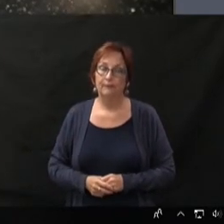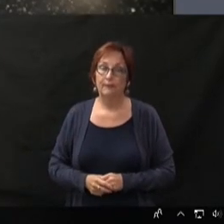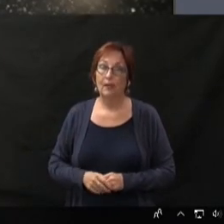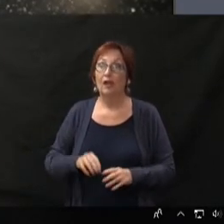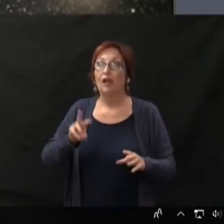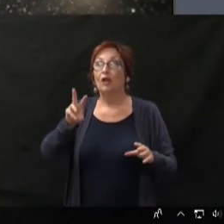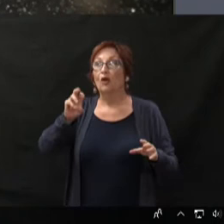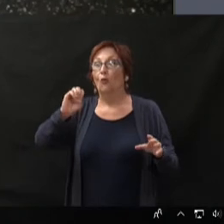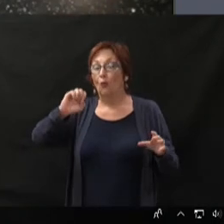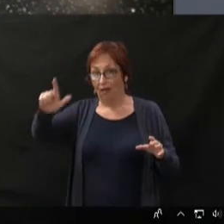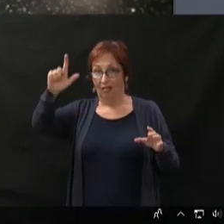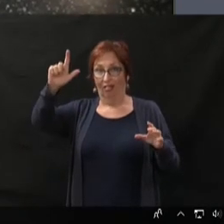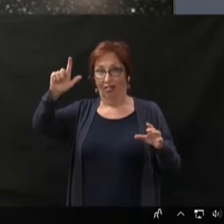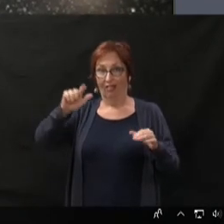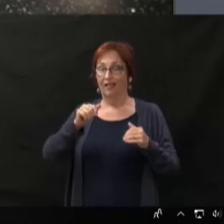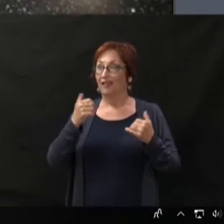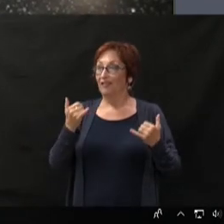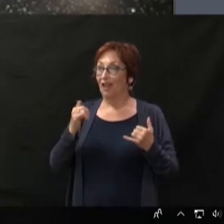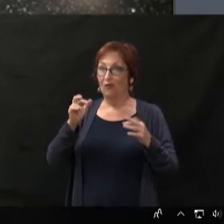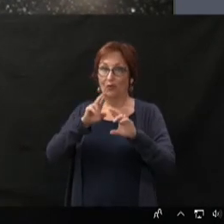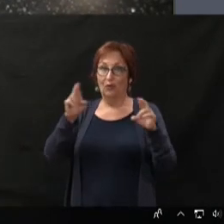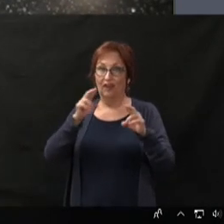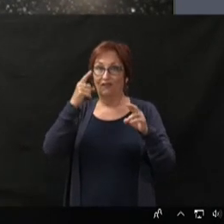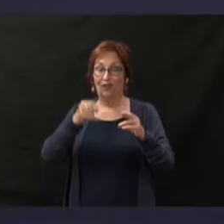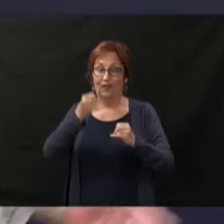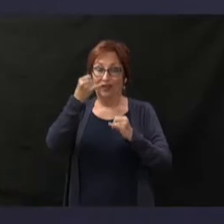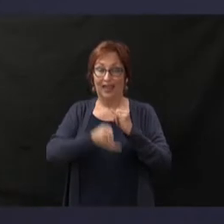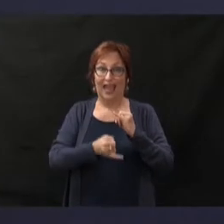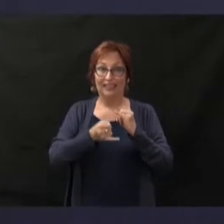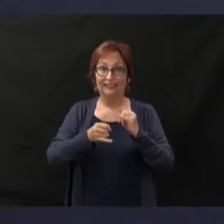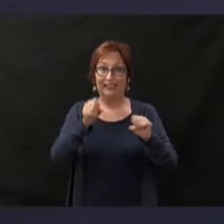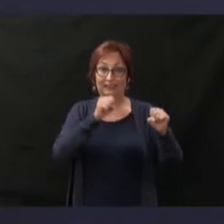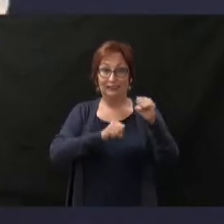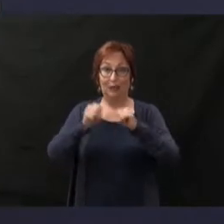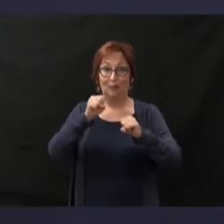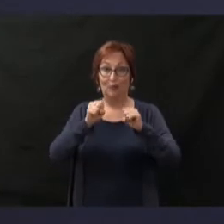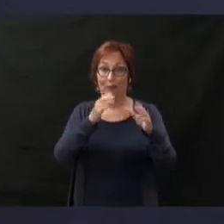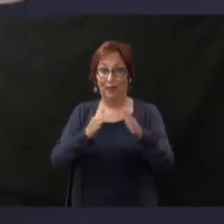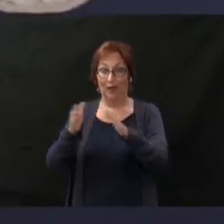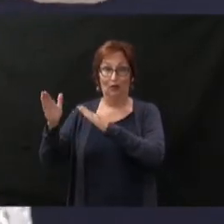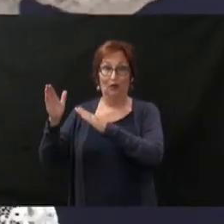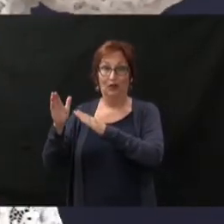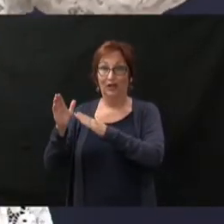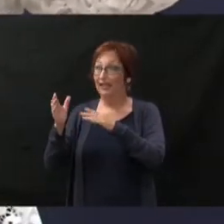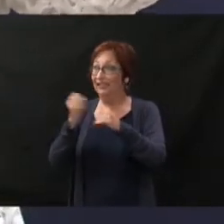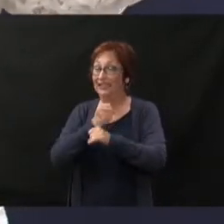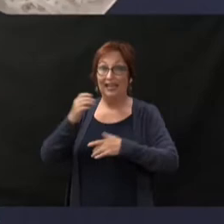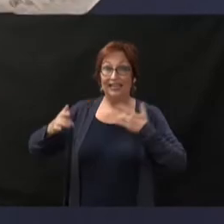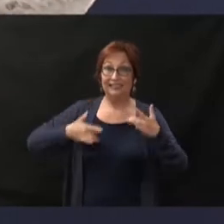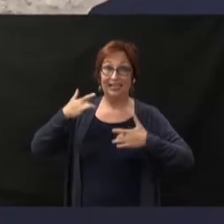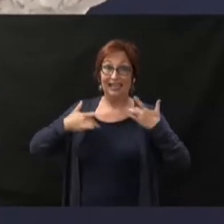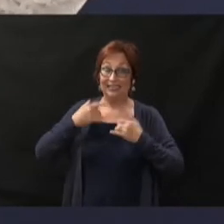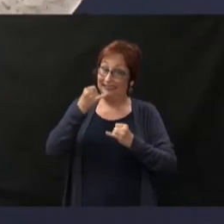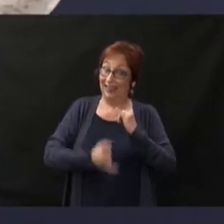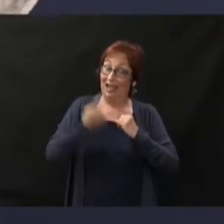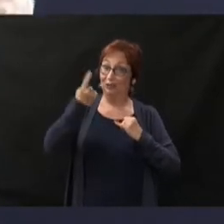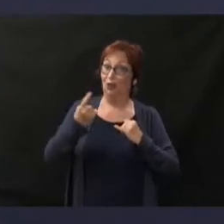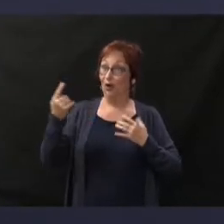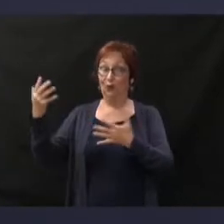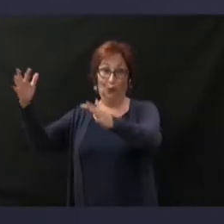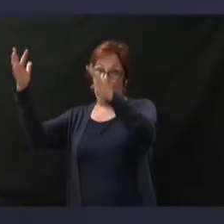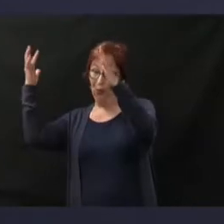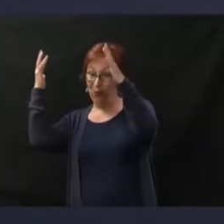Well, we are ready for your last syllable pattern. Let's get excited. It's the last one.